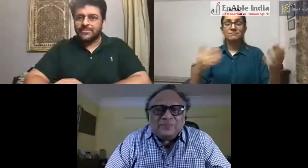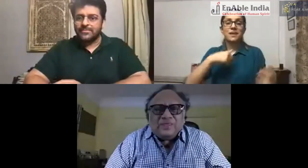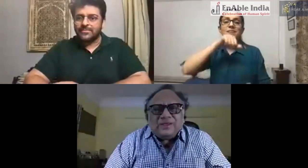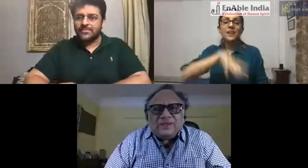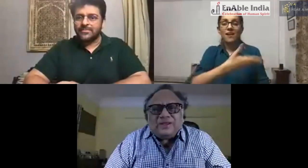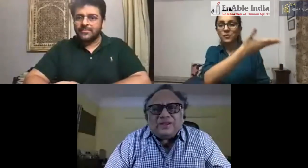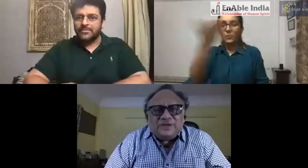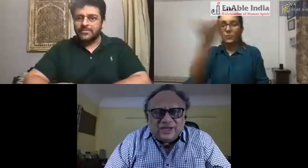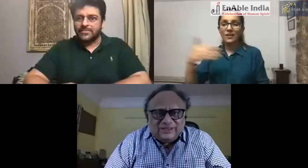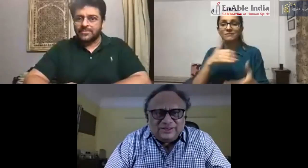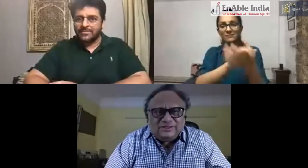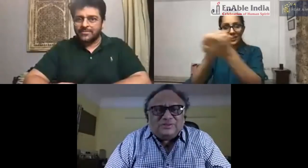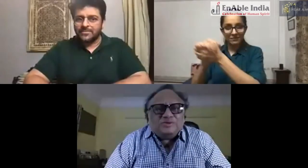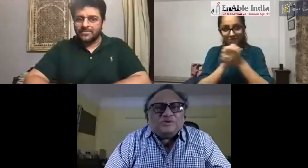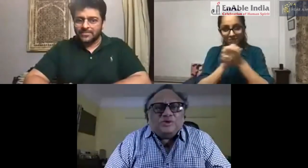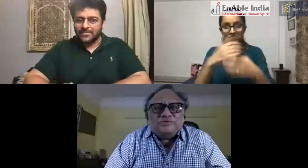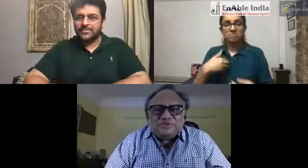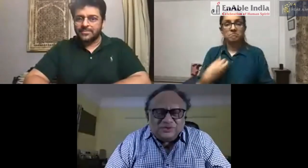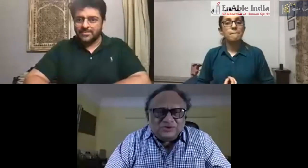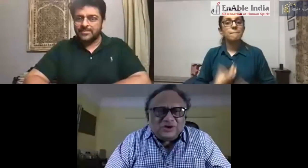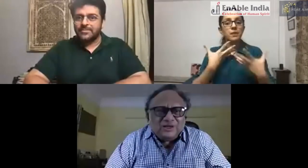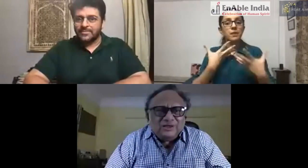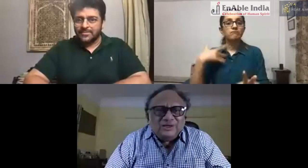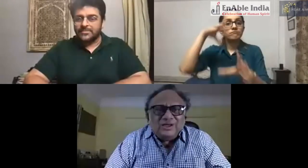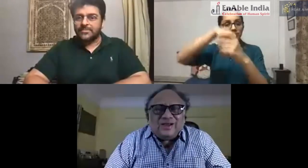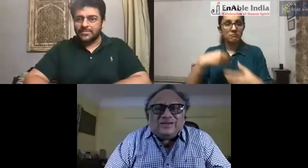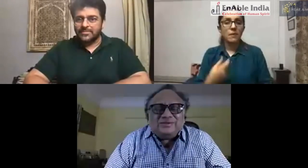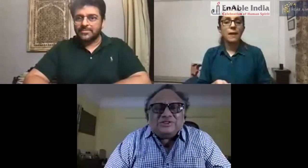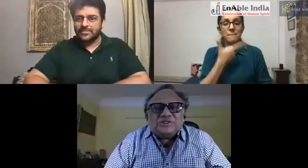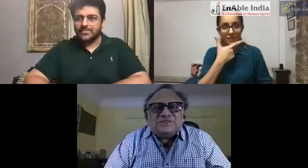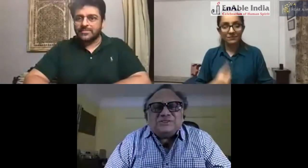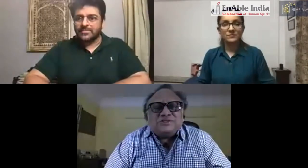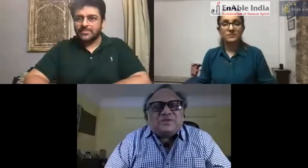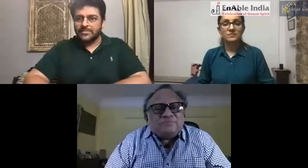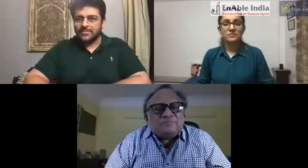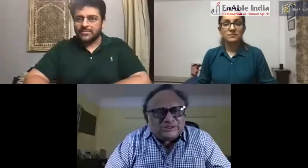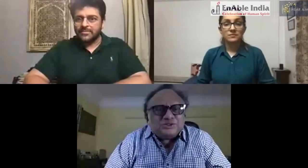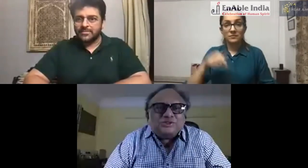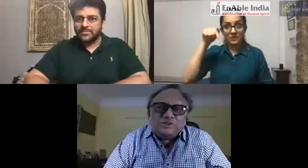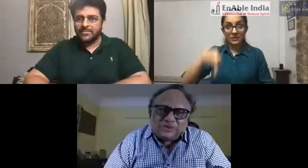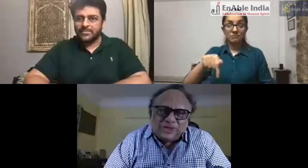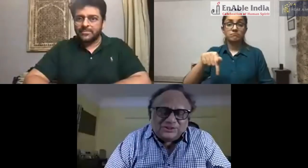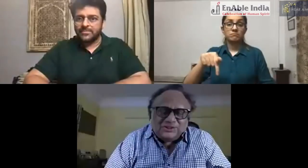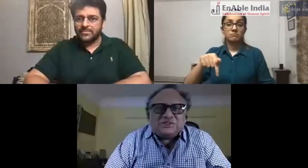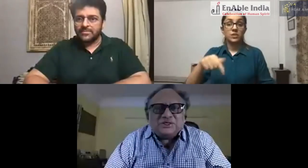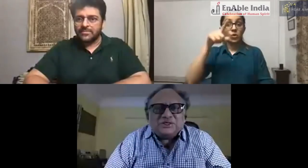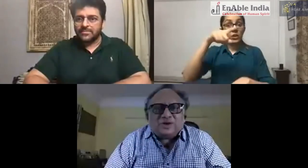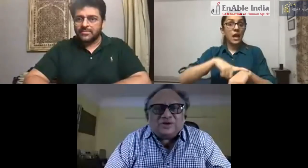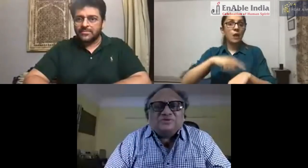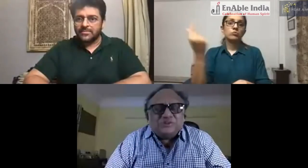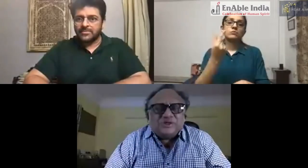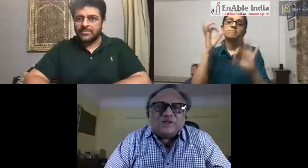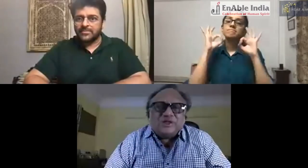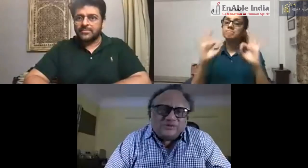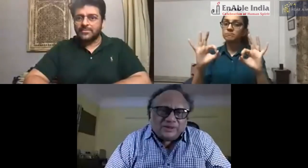friends. I'm delighted to be with you all, and this is the best utilization